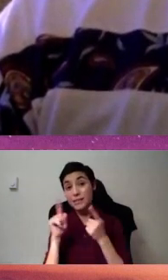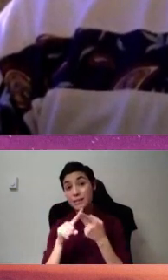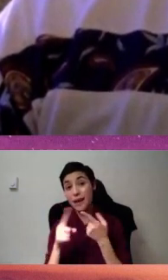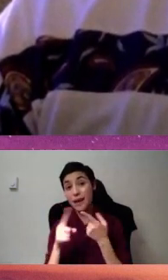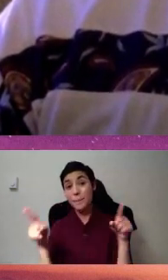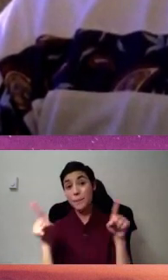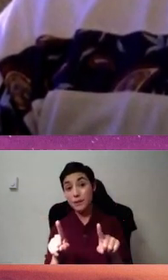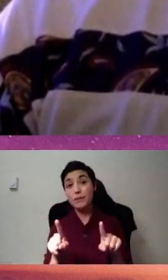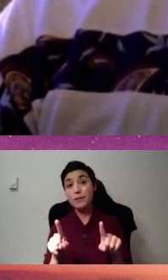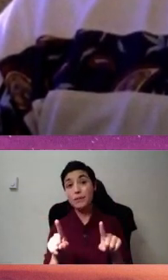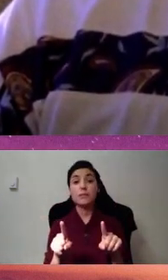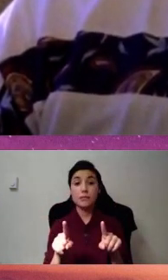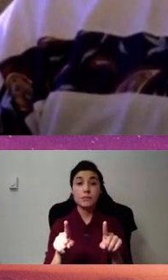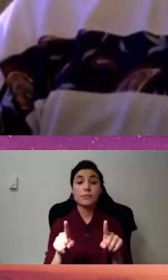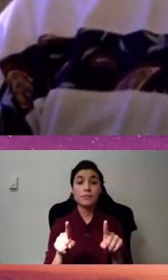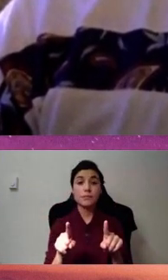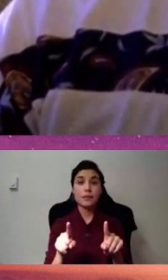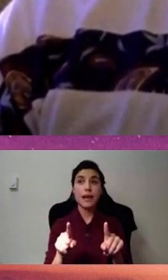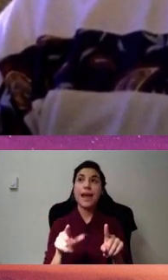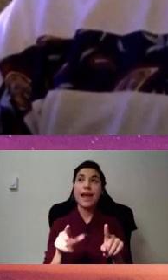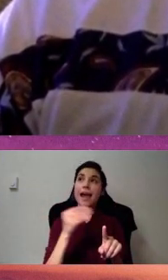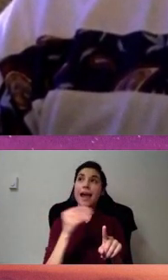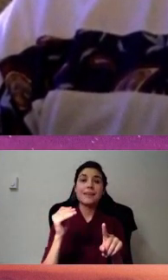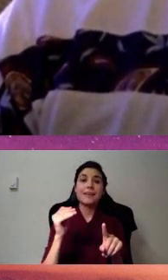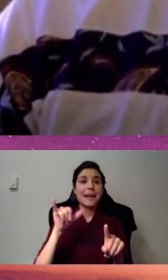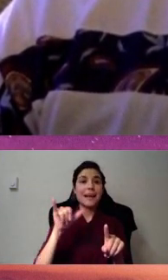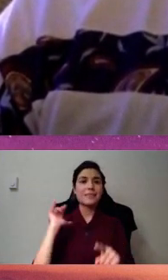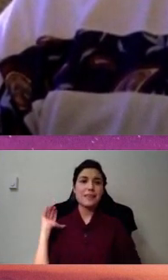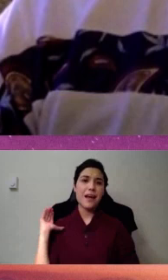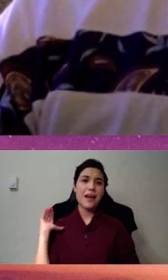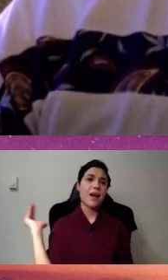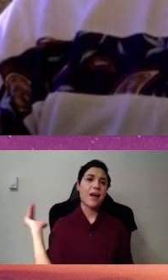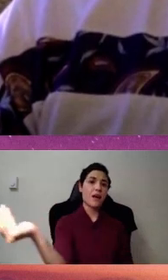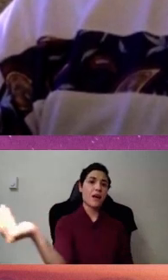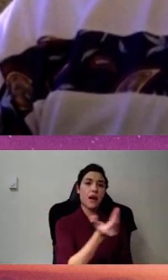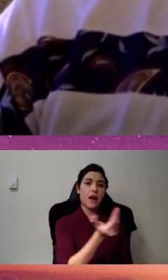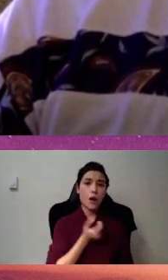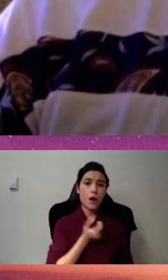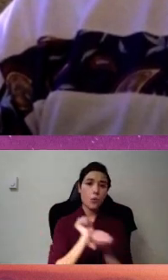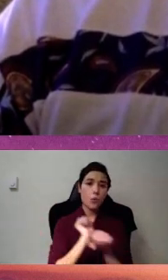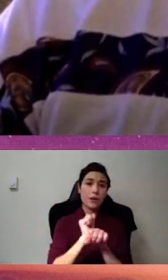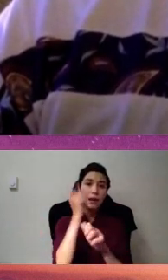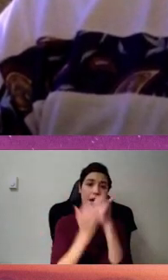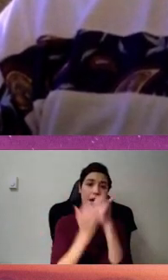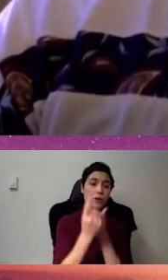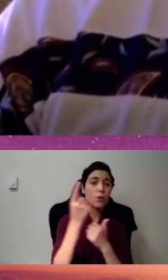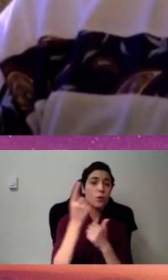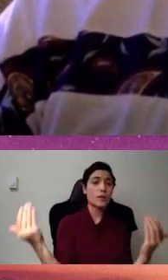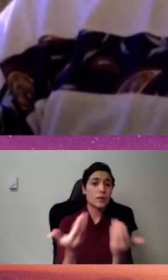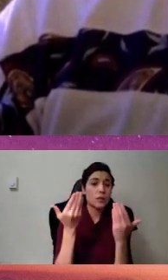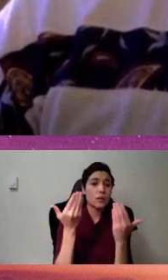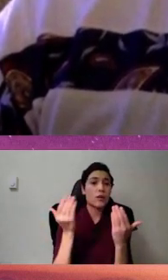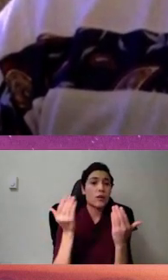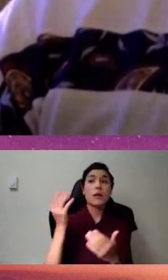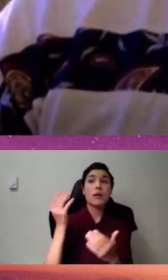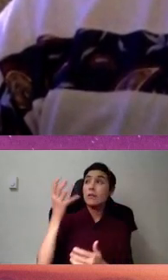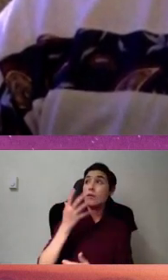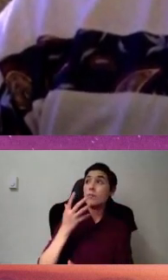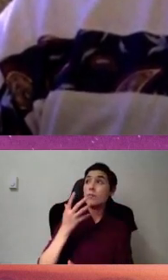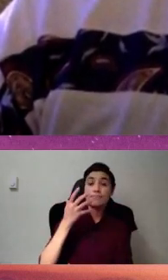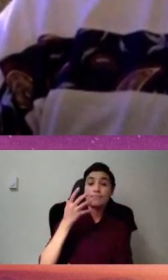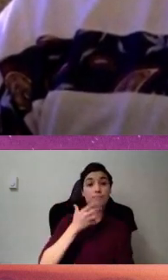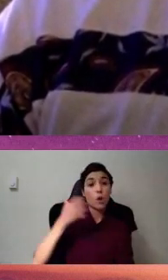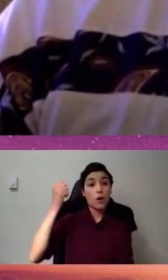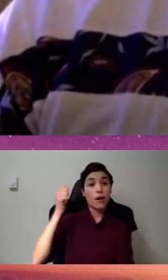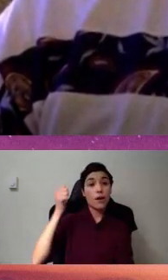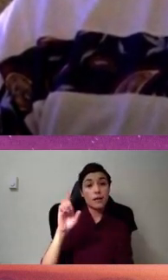it's the work of everyone here and the elders and the folks that we've learned from in